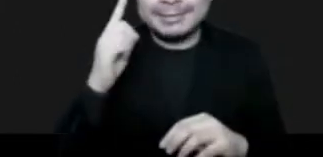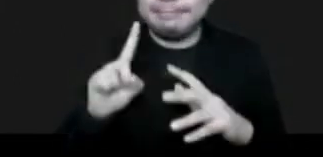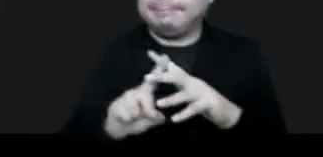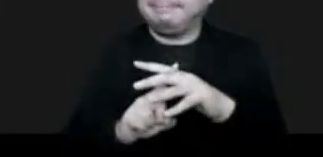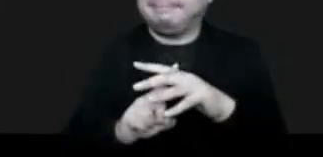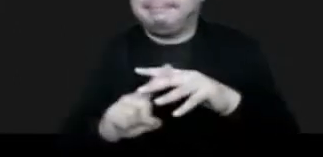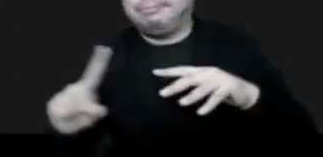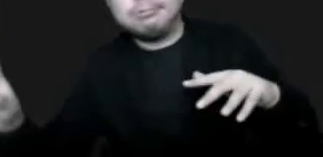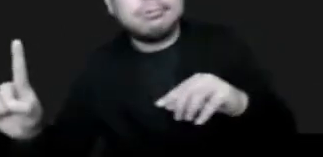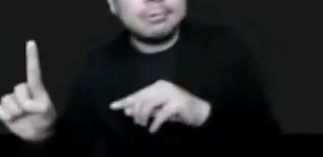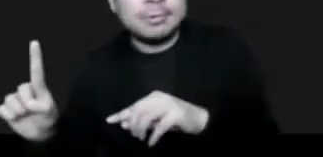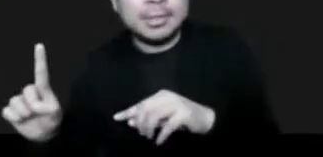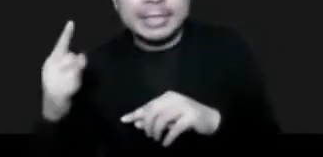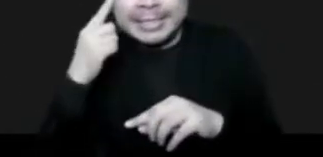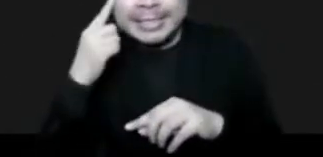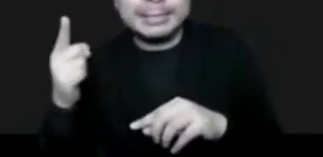into safety,